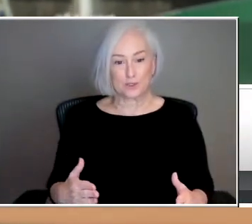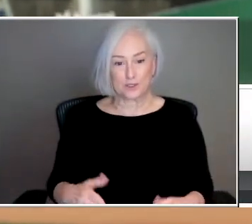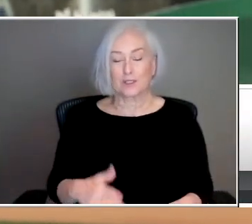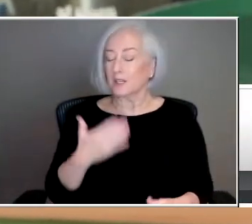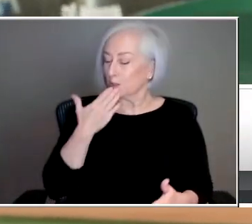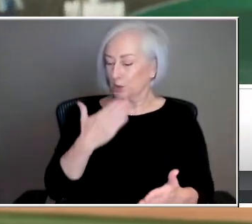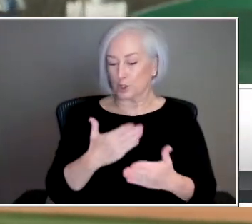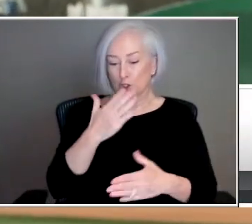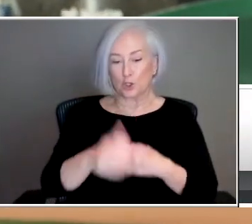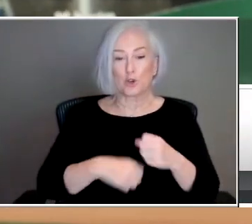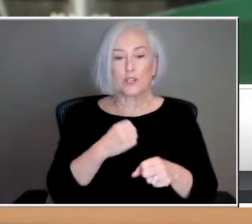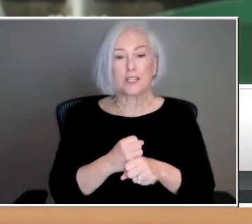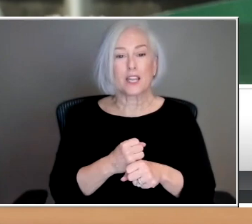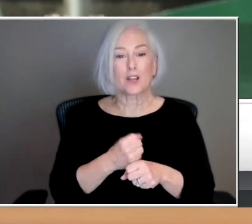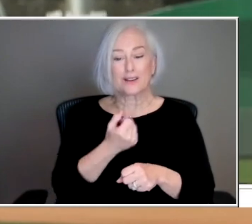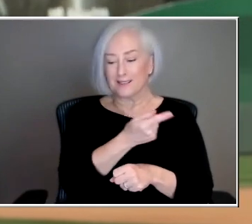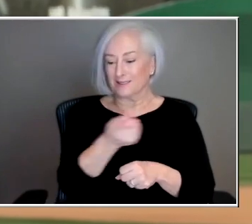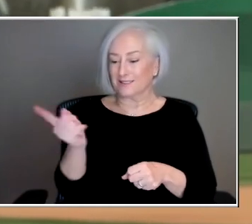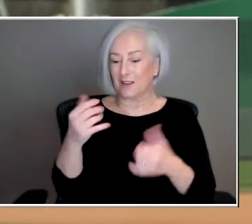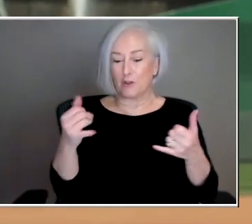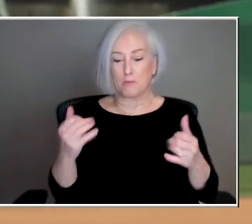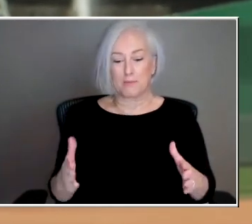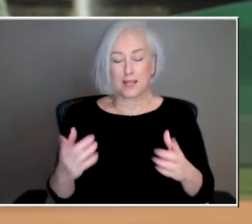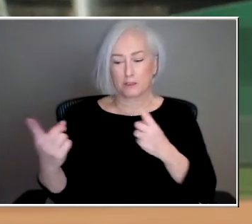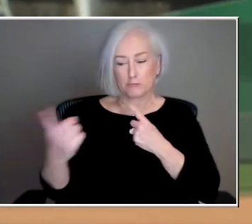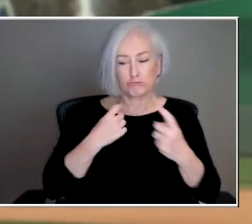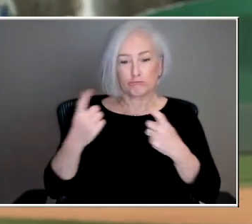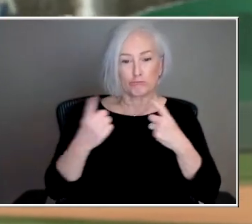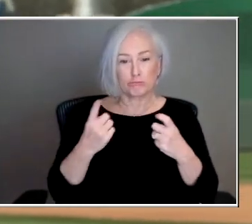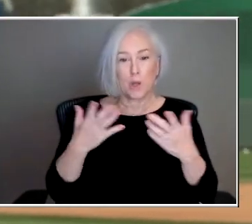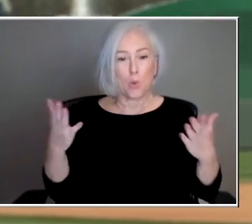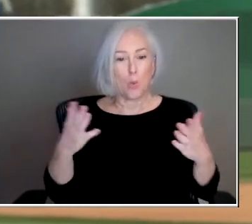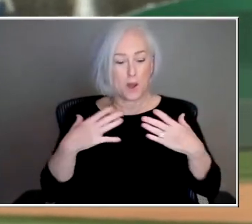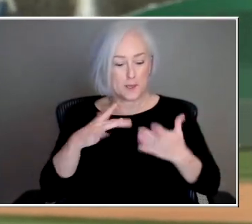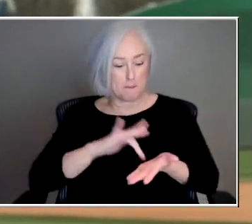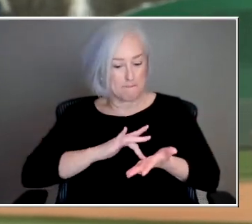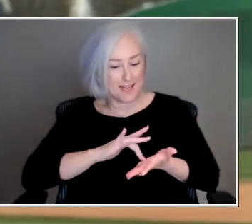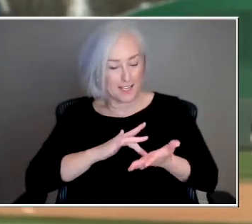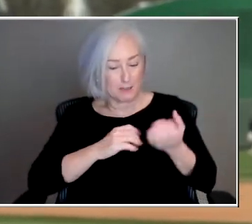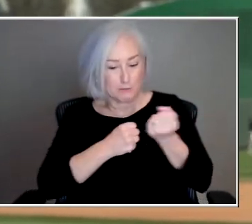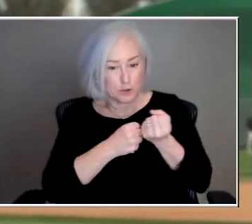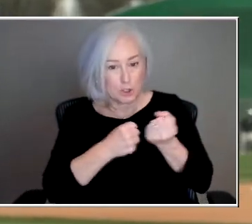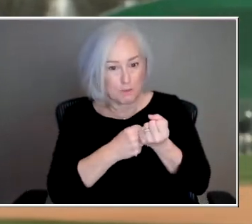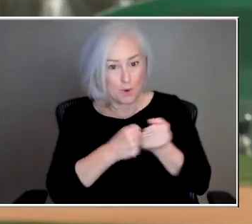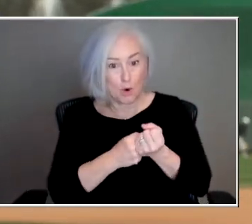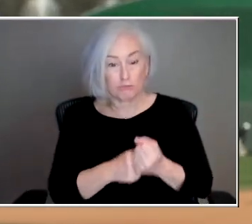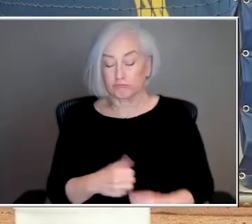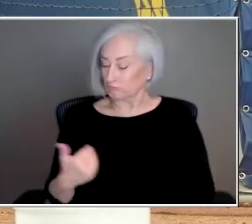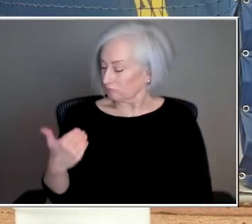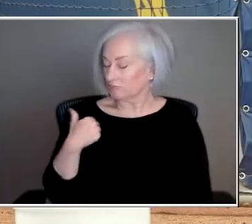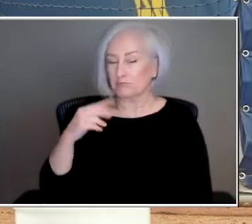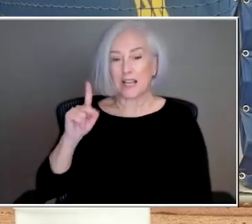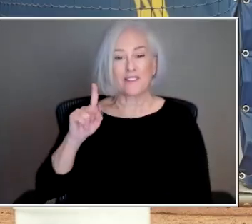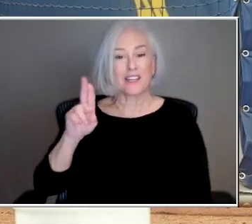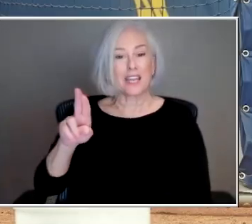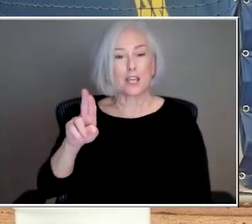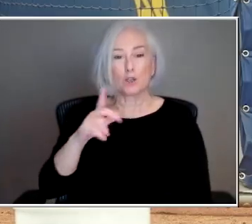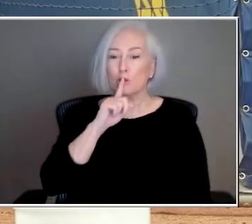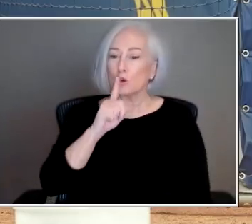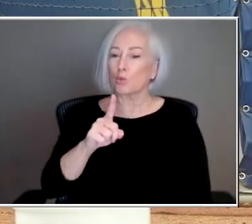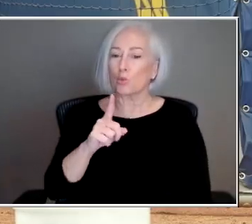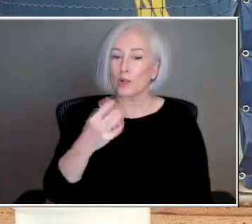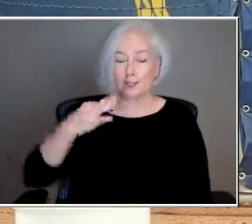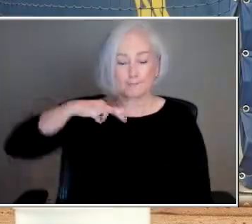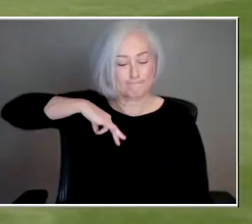our wives asked questions about what's the medical support like, and having KU behind us is a tremendous asset. So it's been a